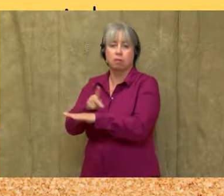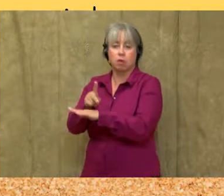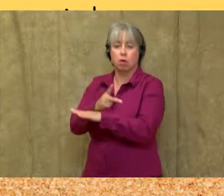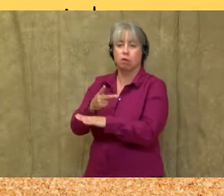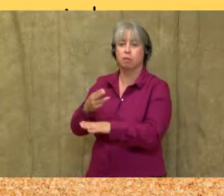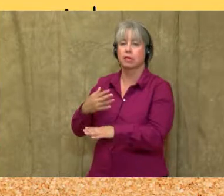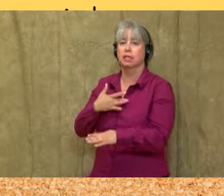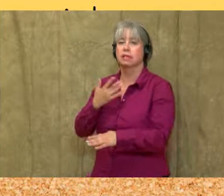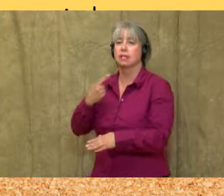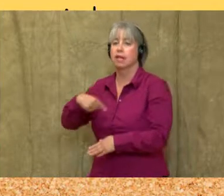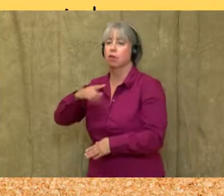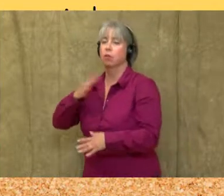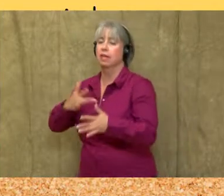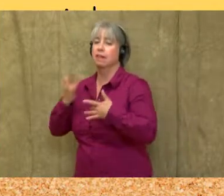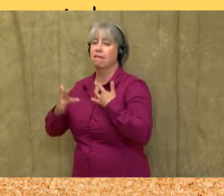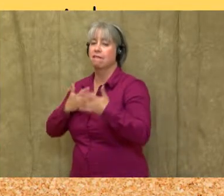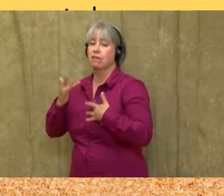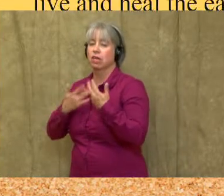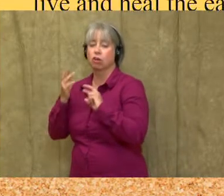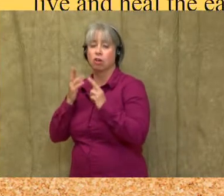reading the poem.